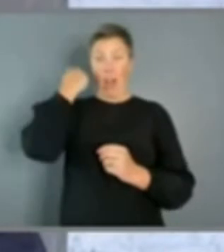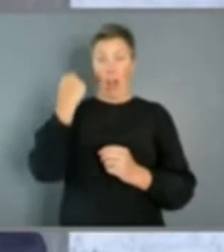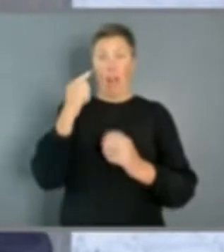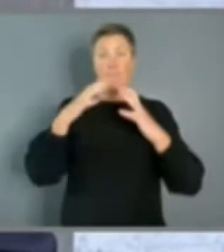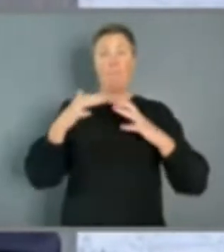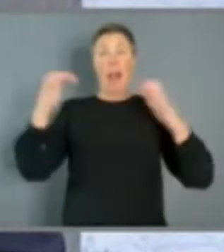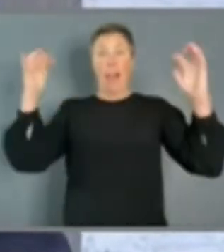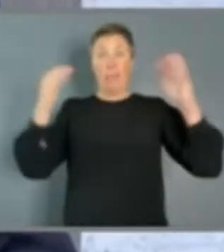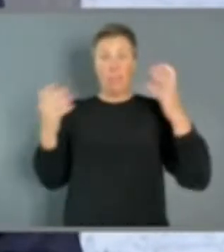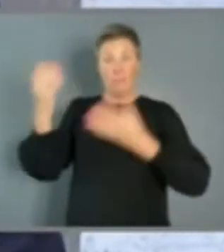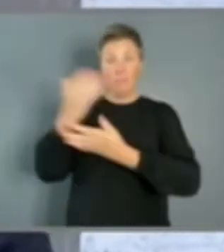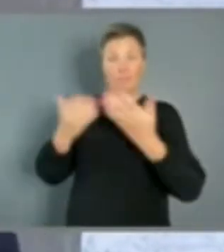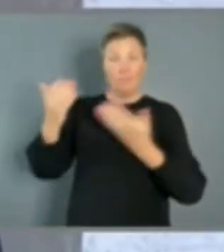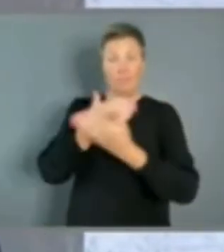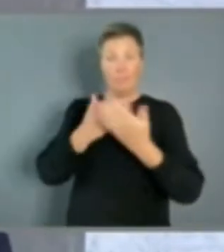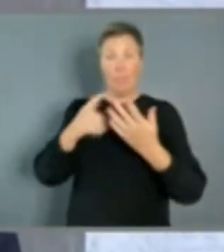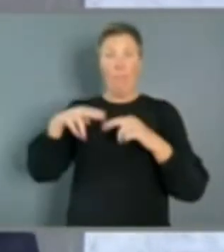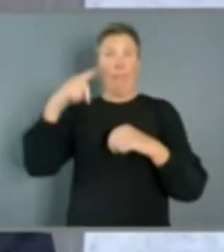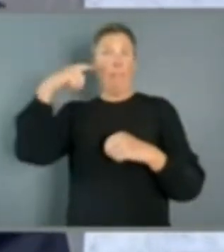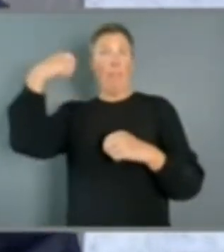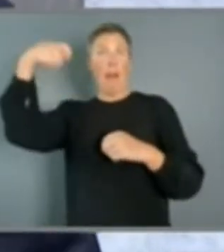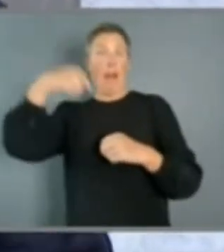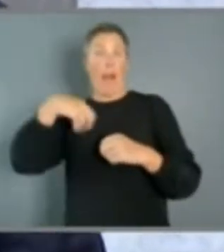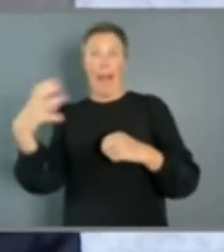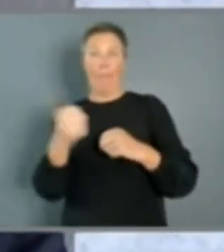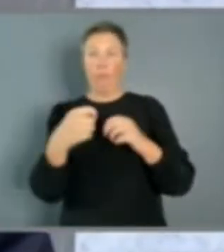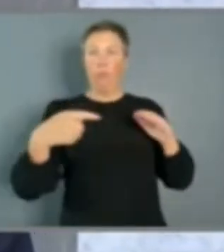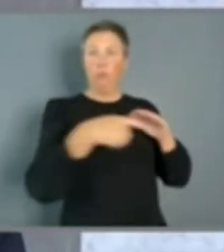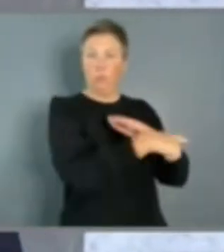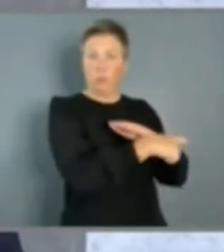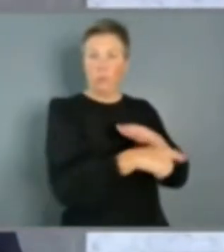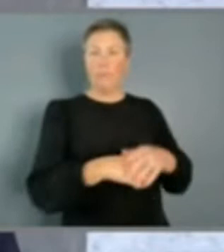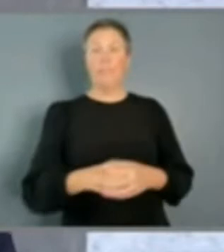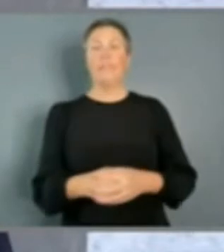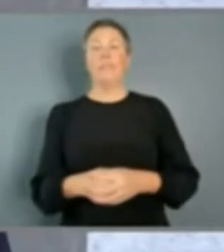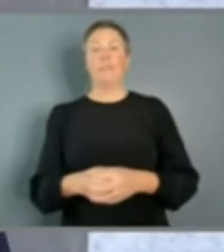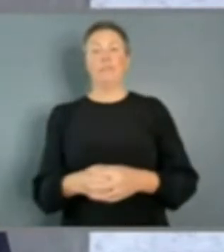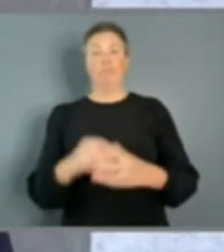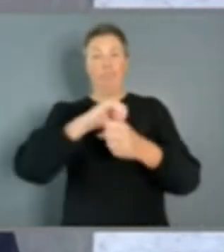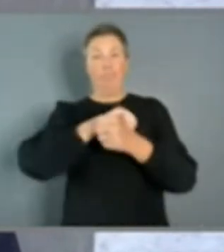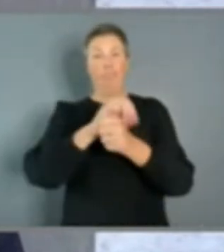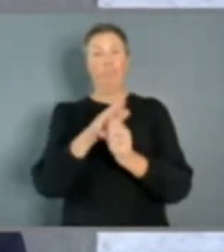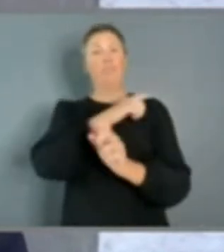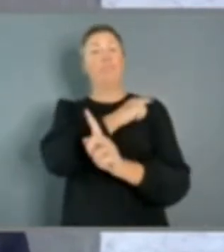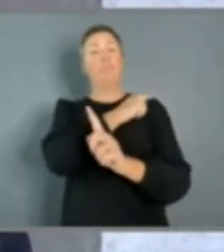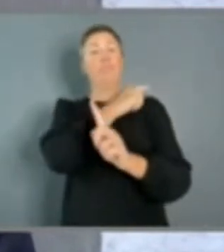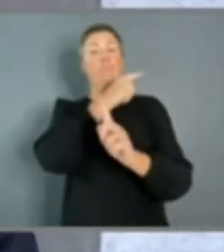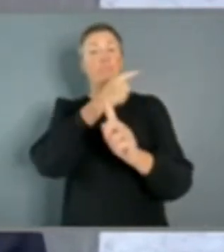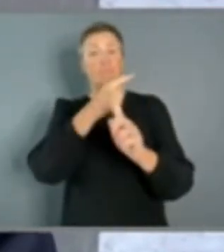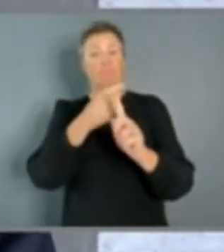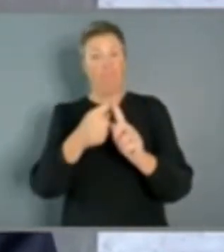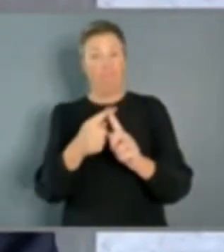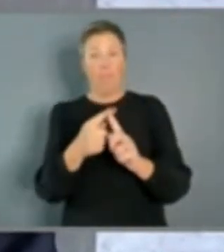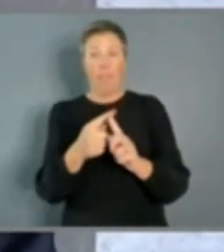depart. Throughout the course of the COVID-19 pandemic, we have always been